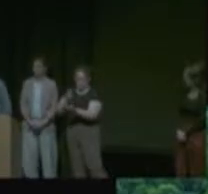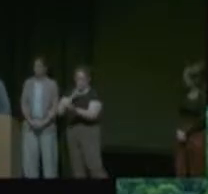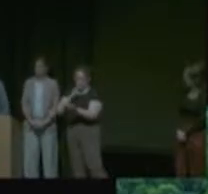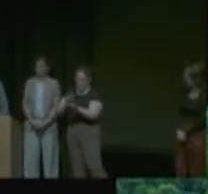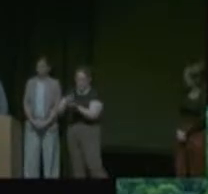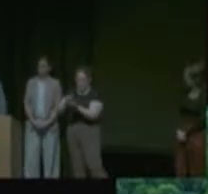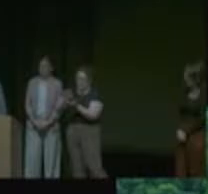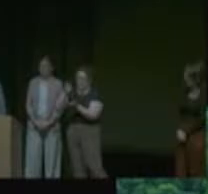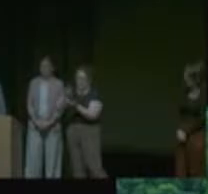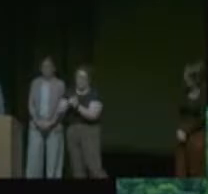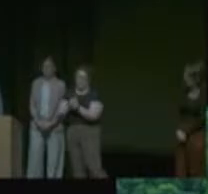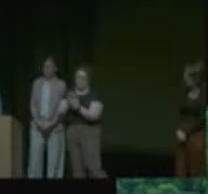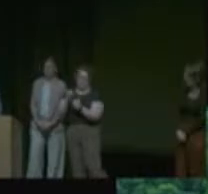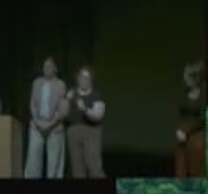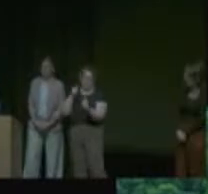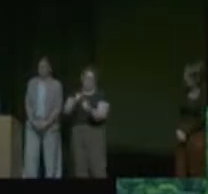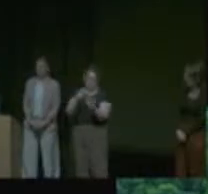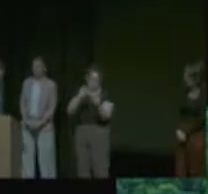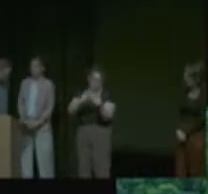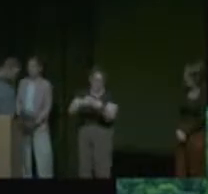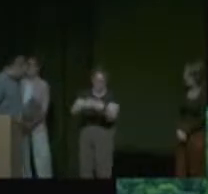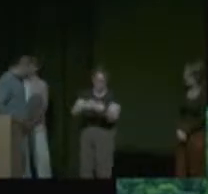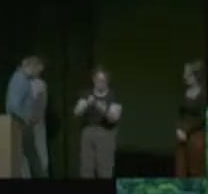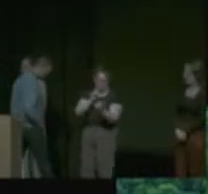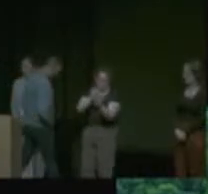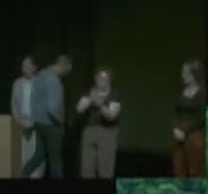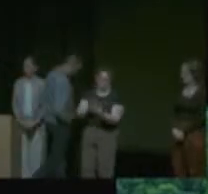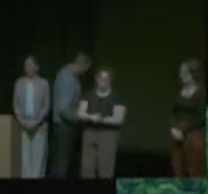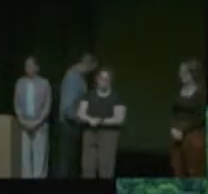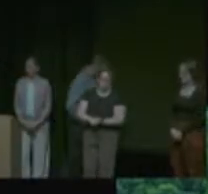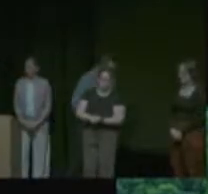with the mechanical approach.